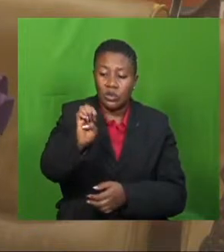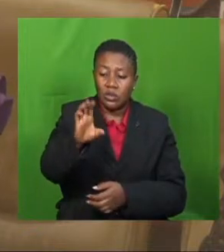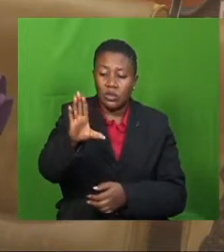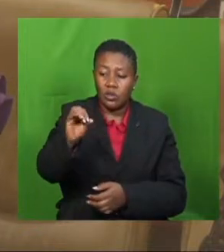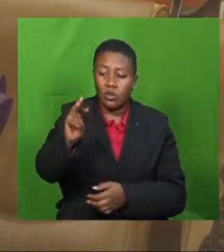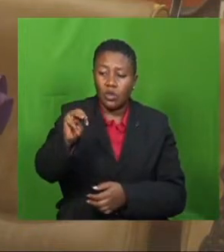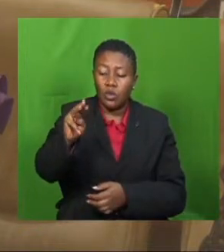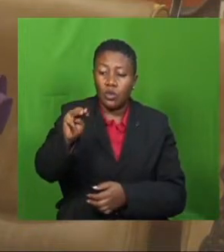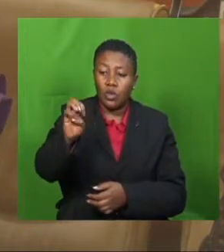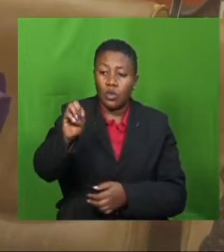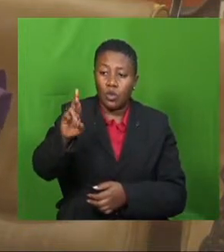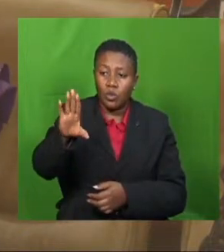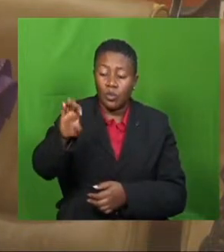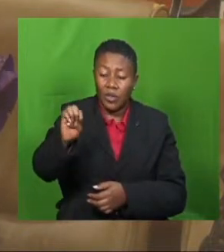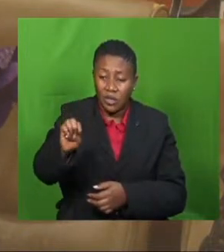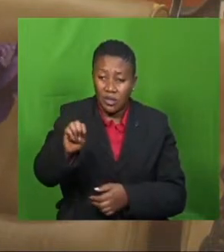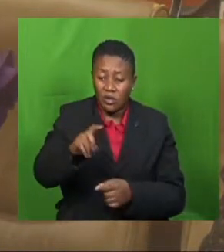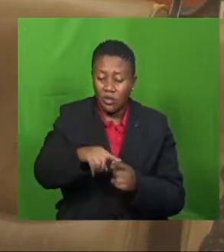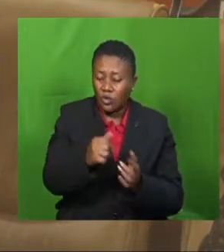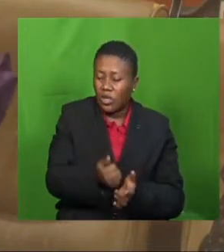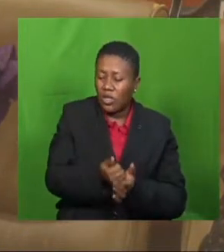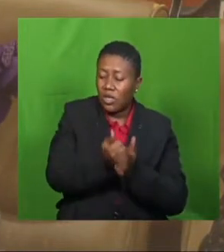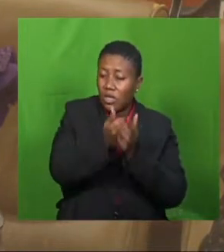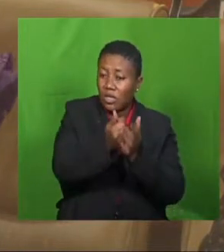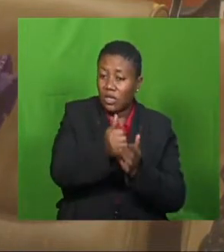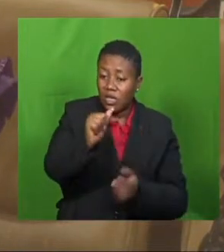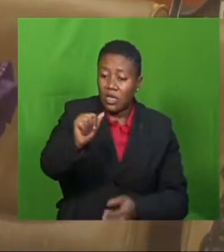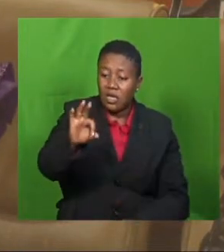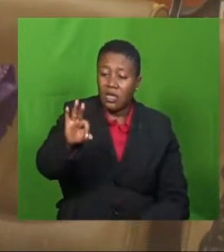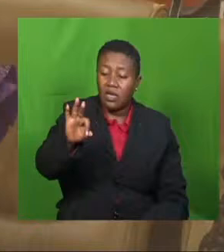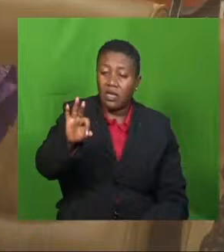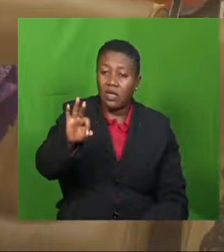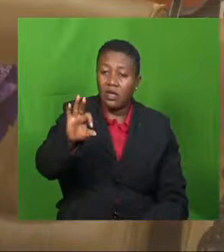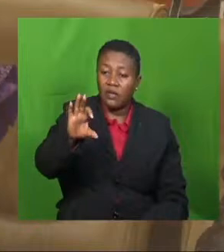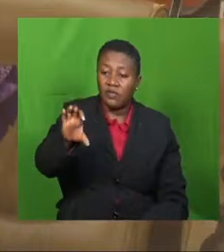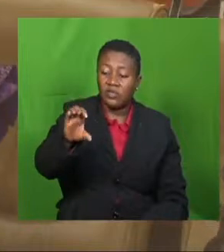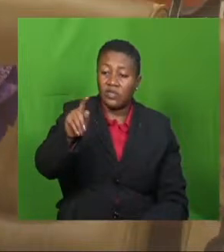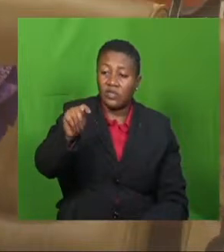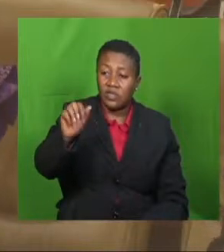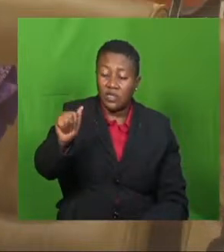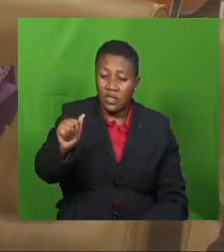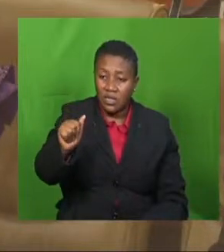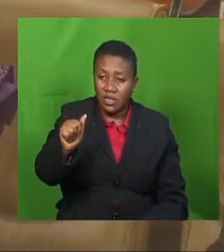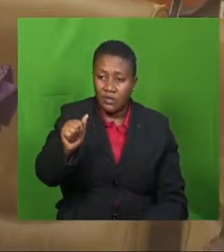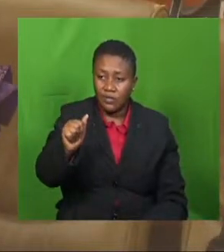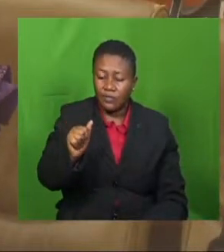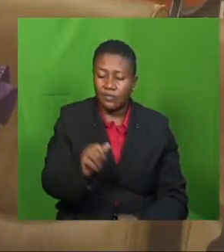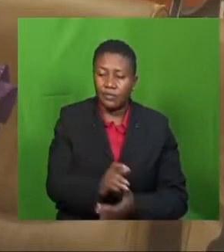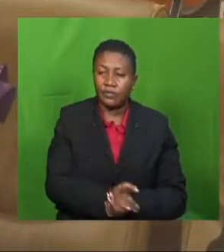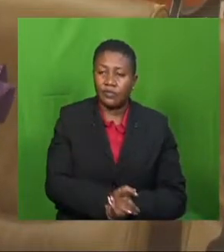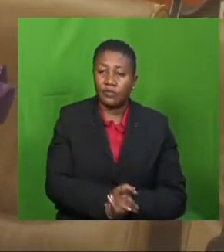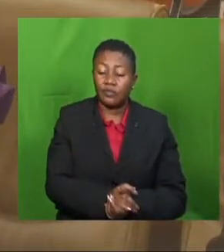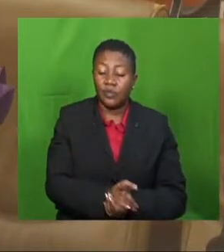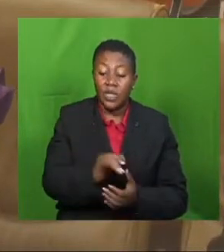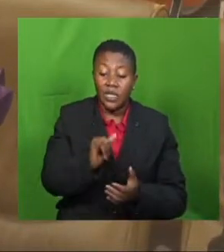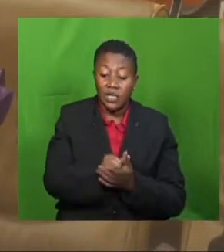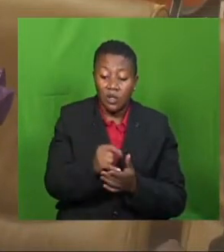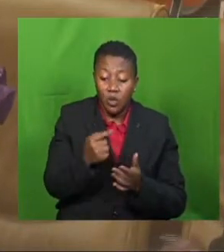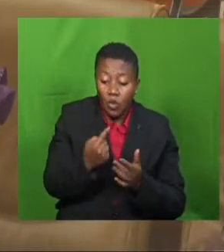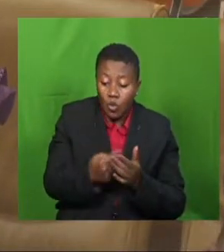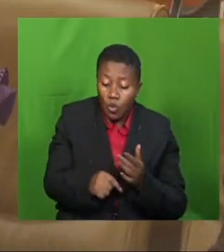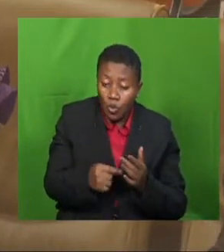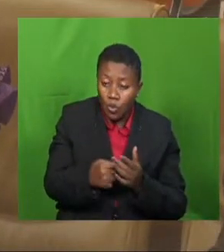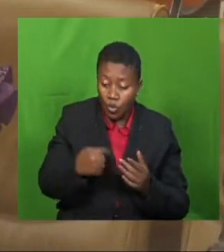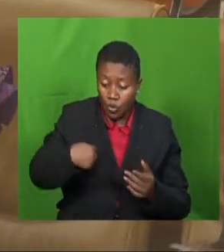Pan-African Continental Free Trade Agreement to succeed. And that is what we